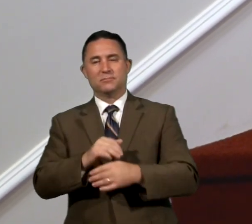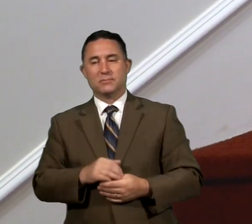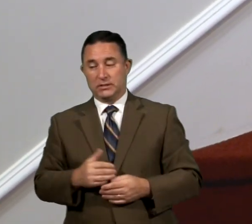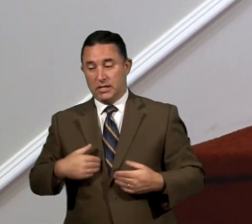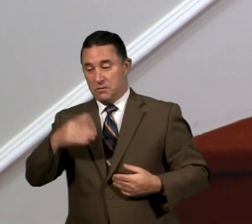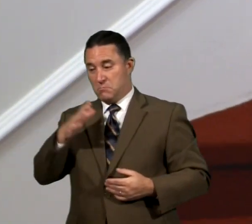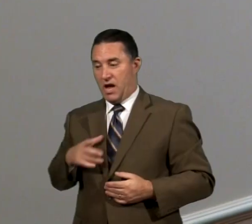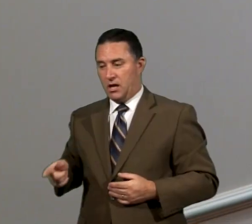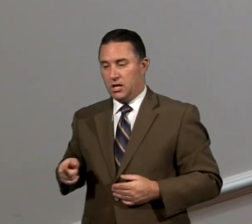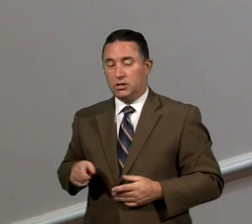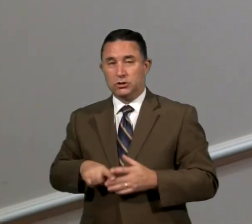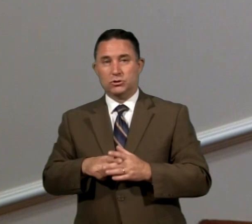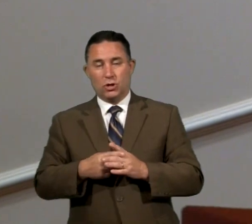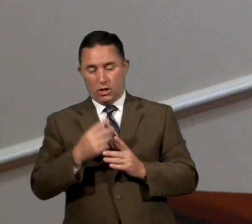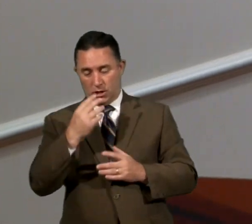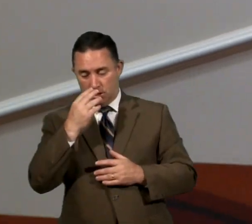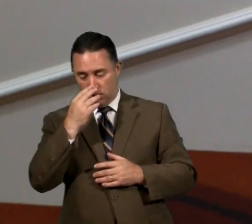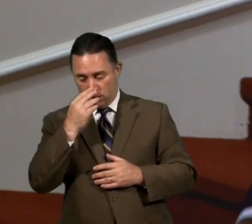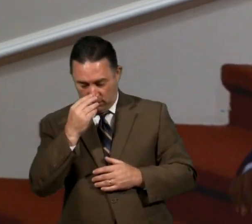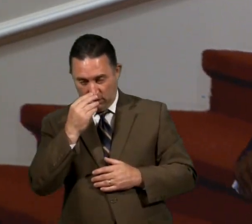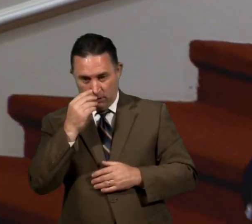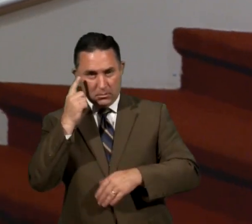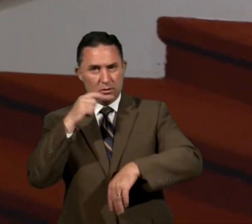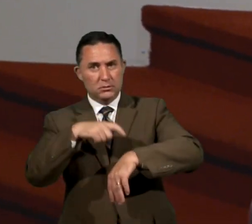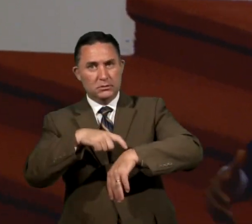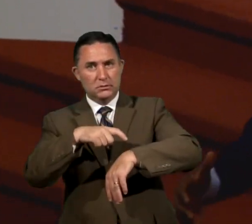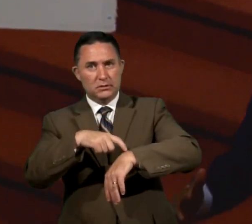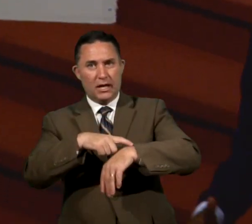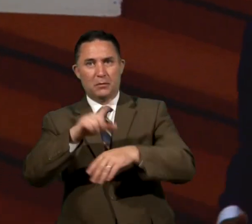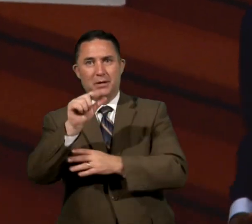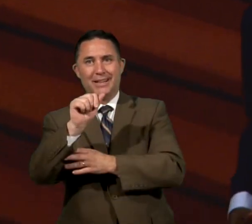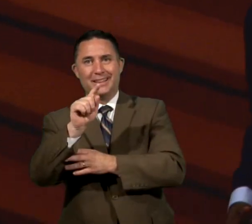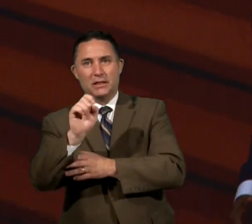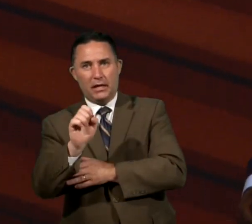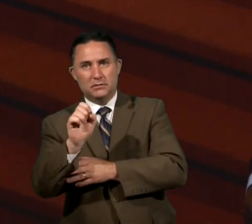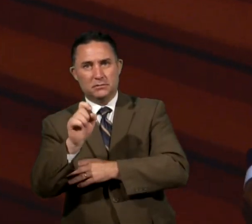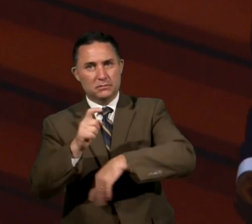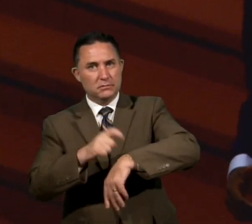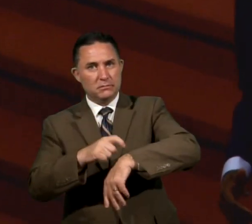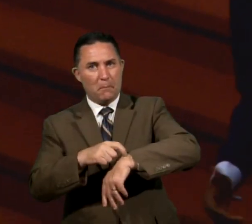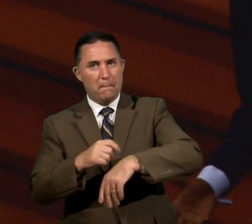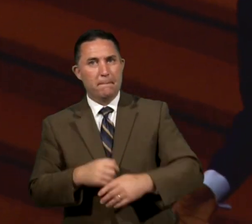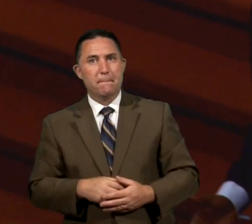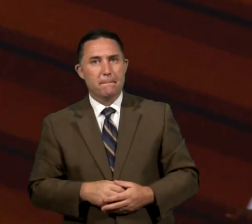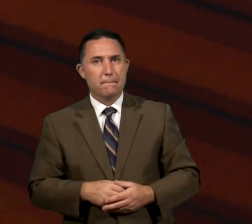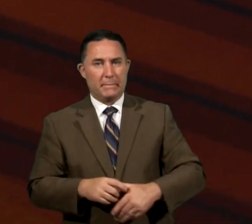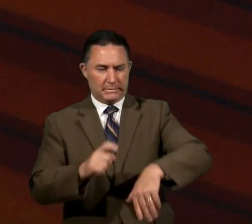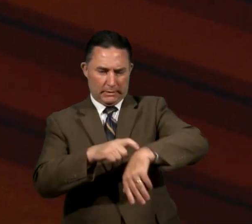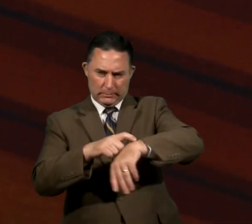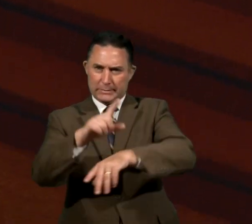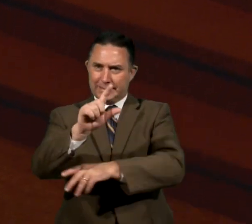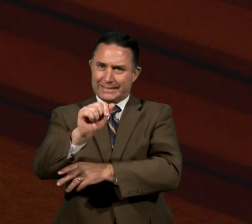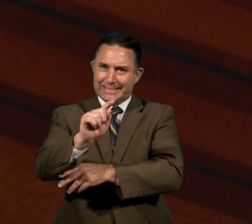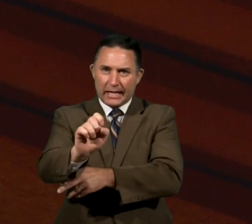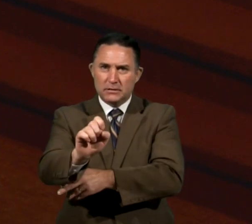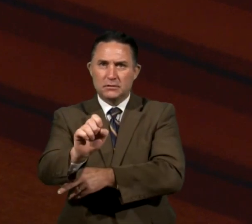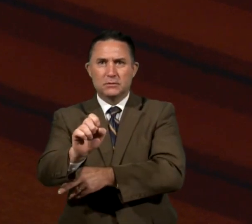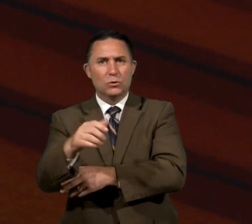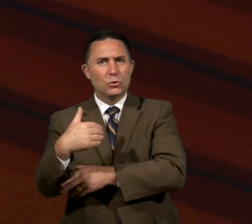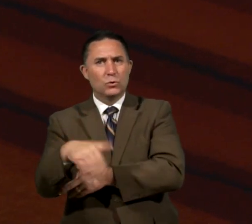This young man began to sleep because the lateness of the hour, it was late. It was late.